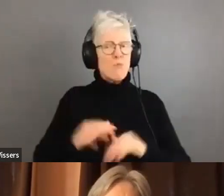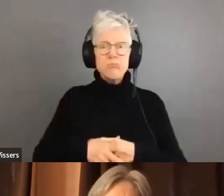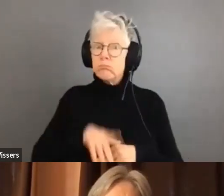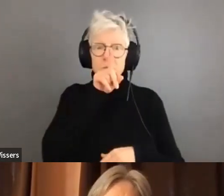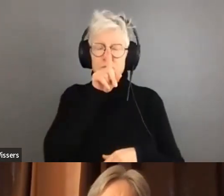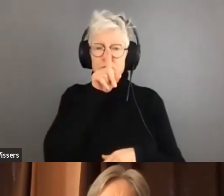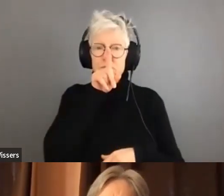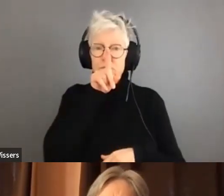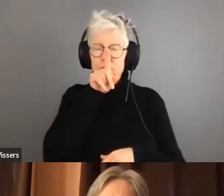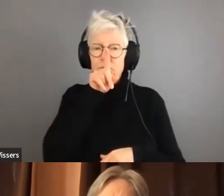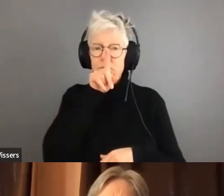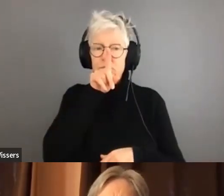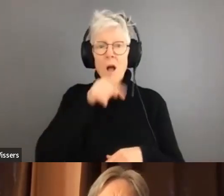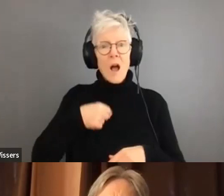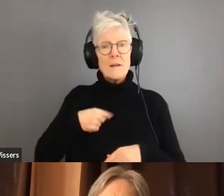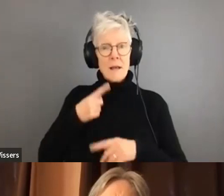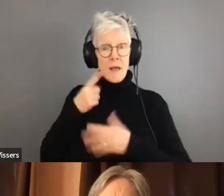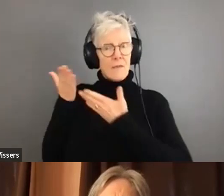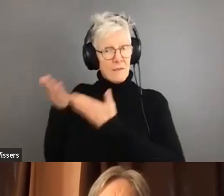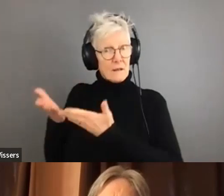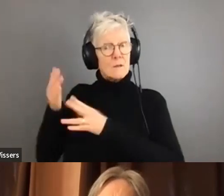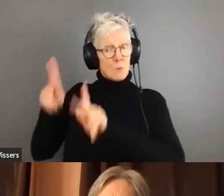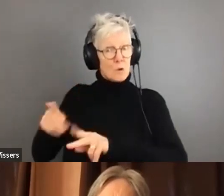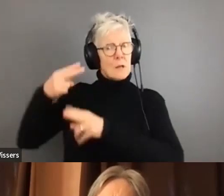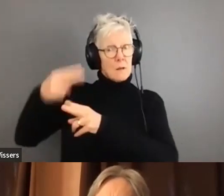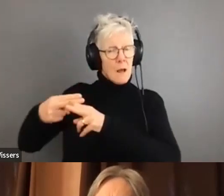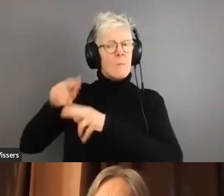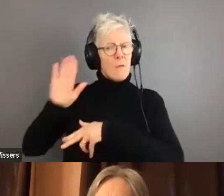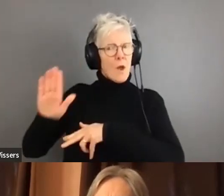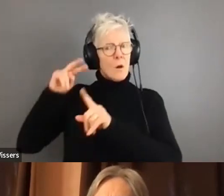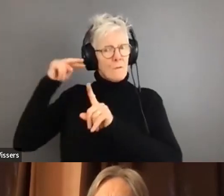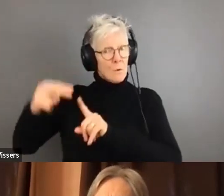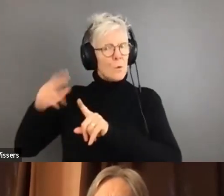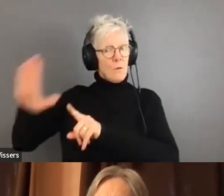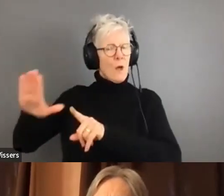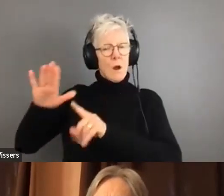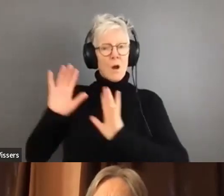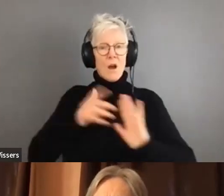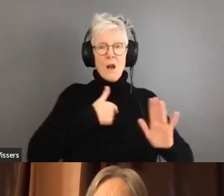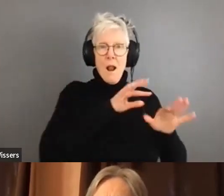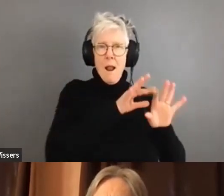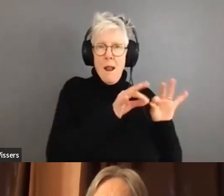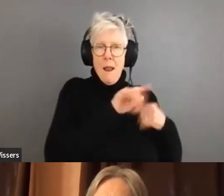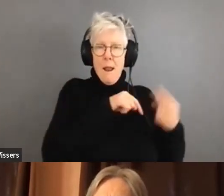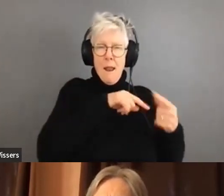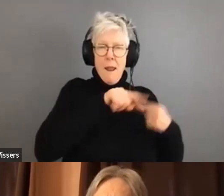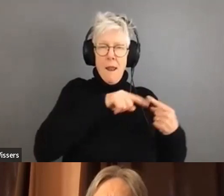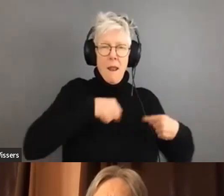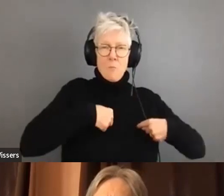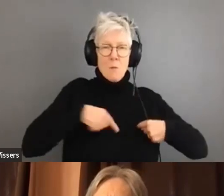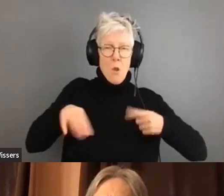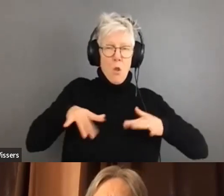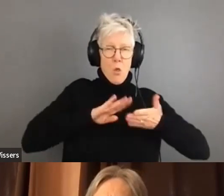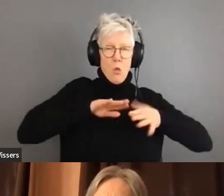this. They're going to be on the platform. Because the more spin, the more spun. Yeah, no,